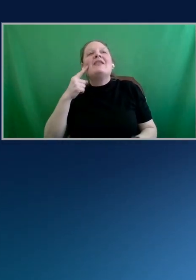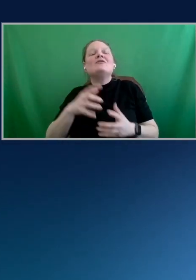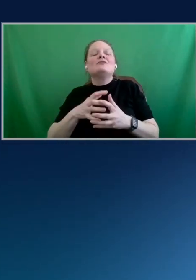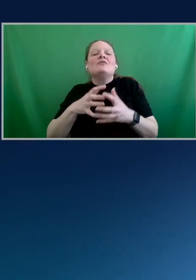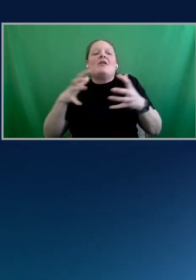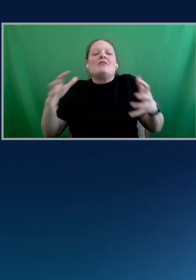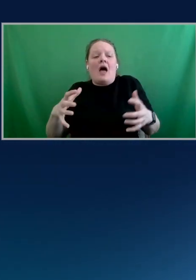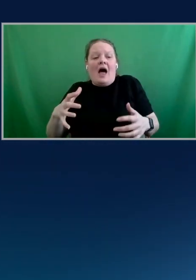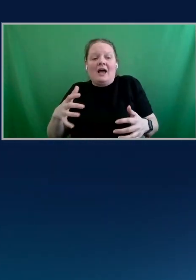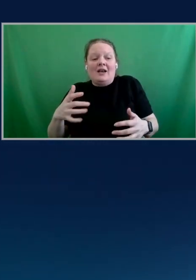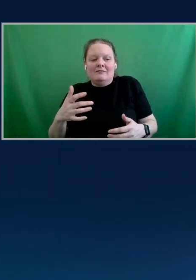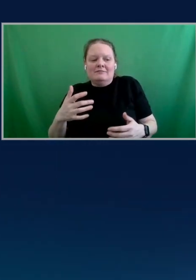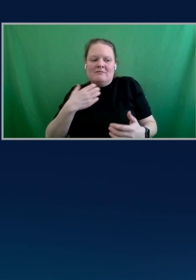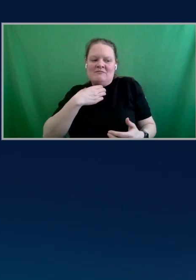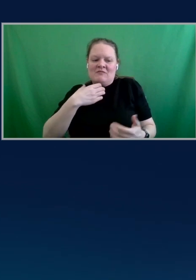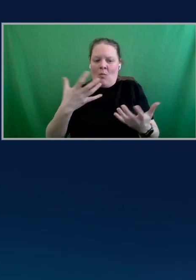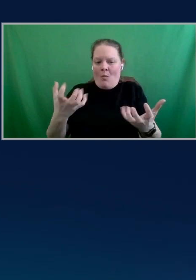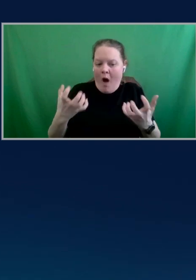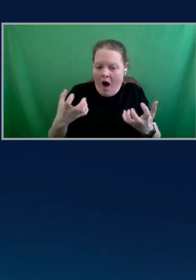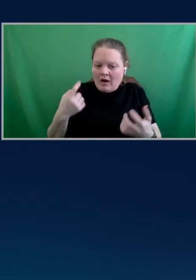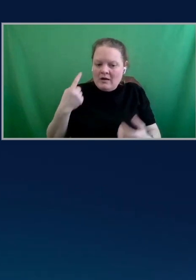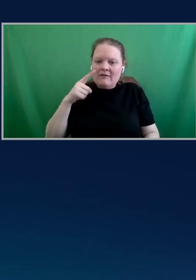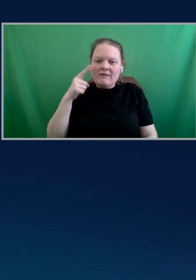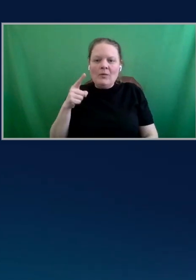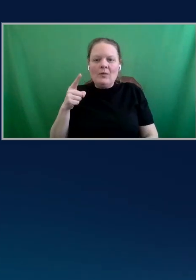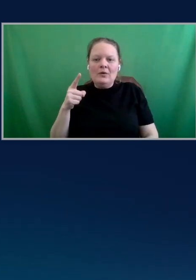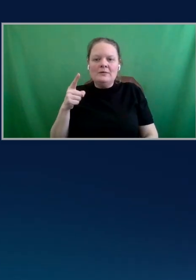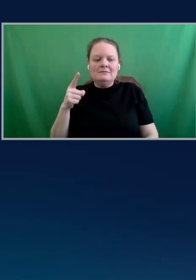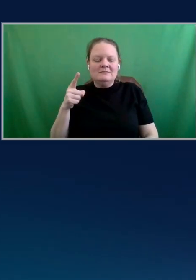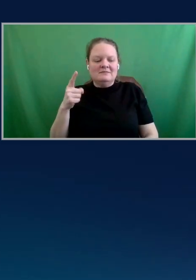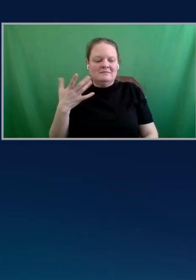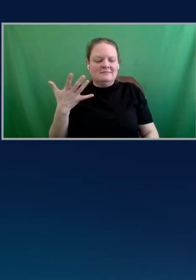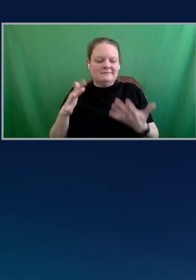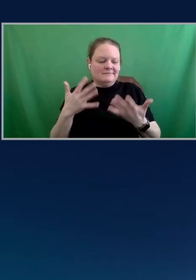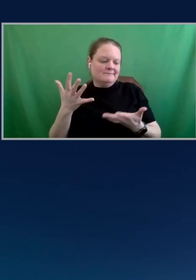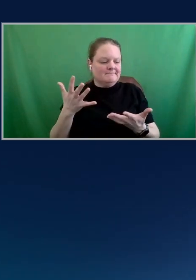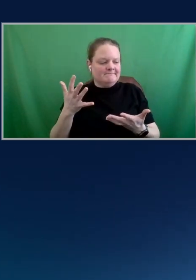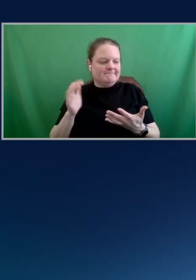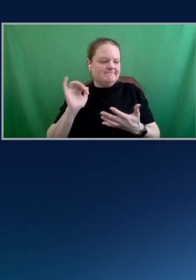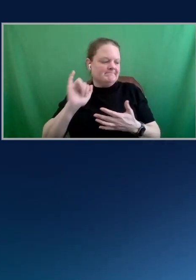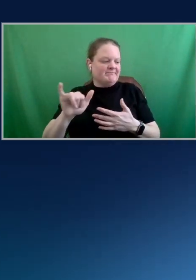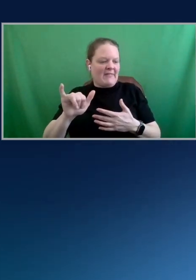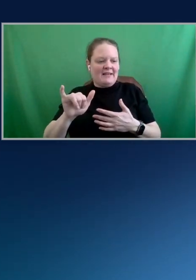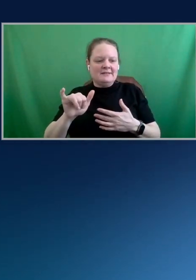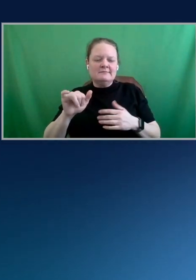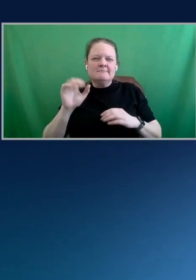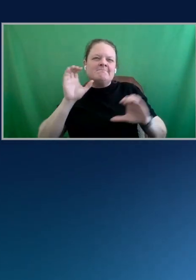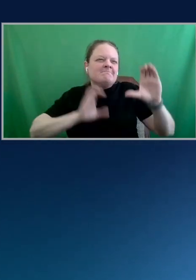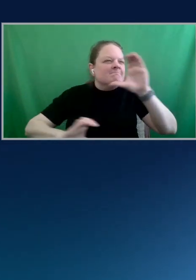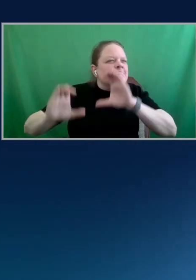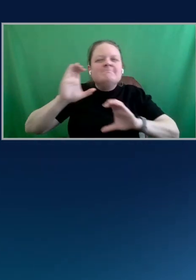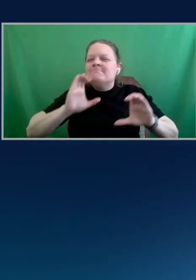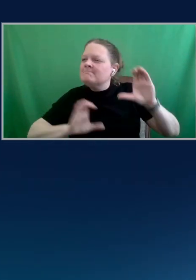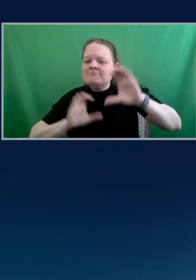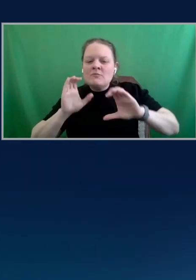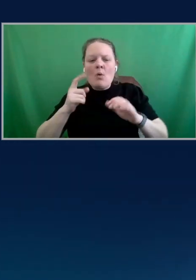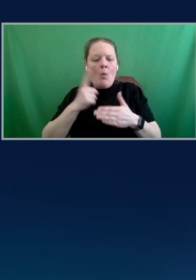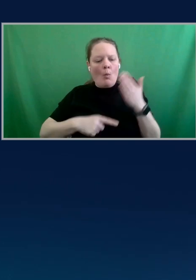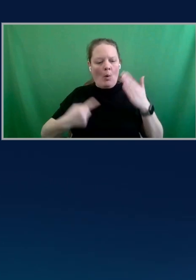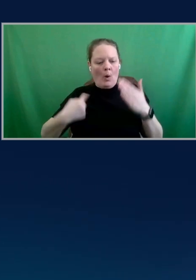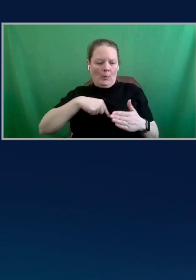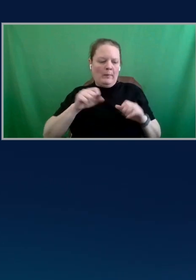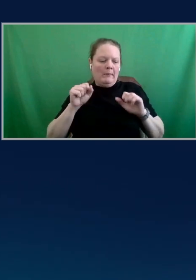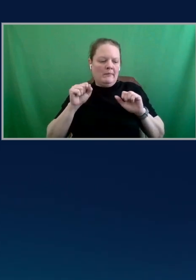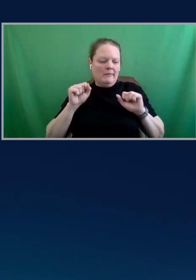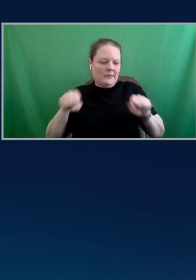desire for just kind of that hunt for what is it that we can do to be